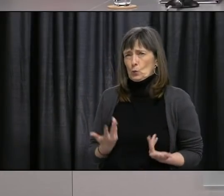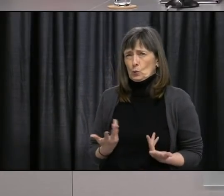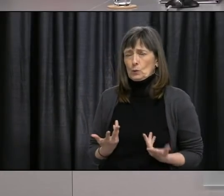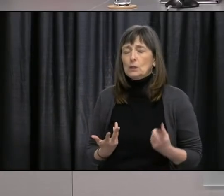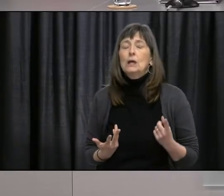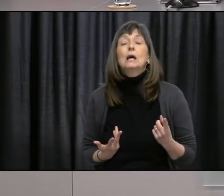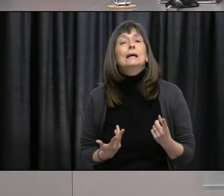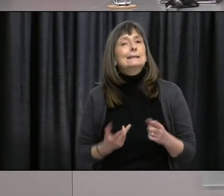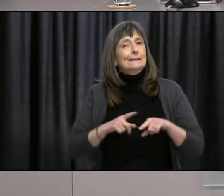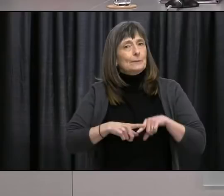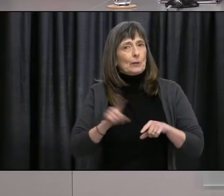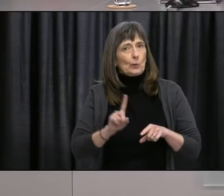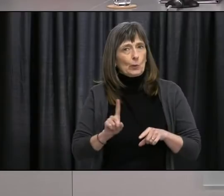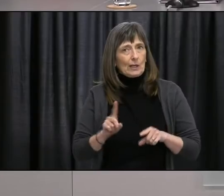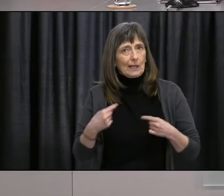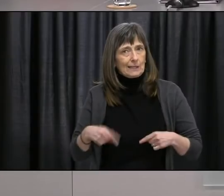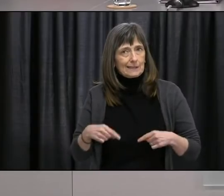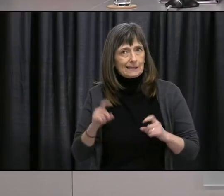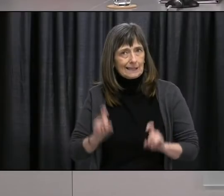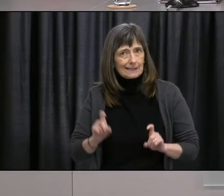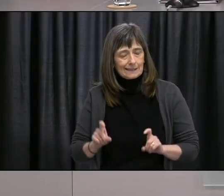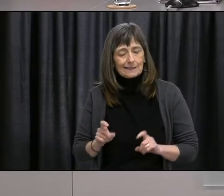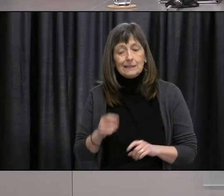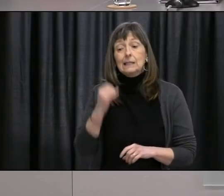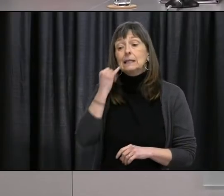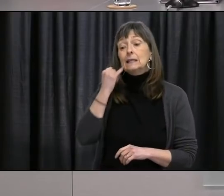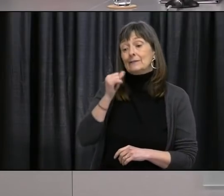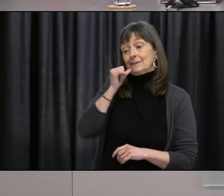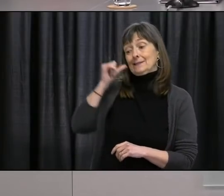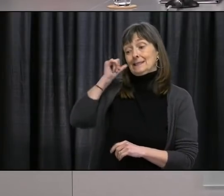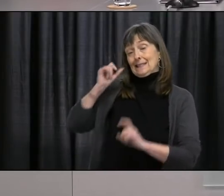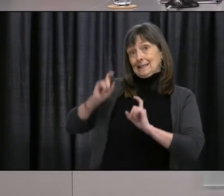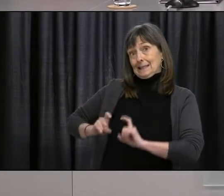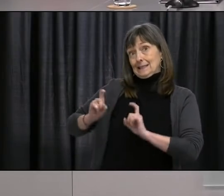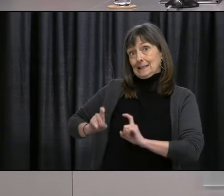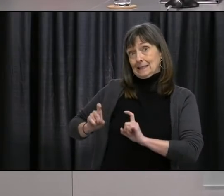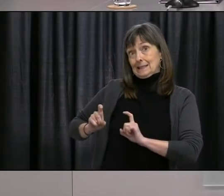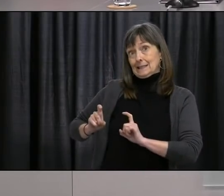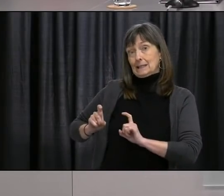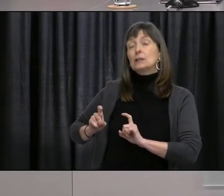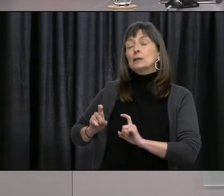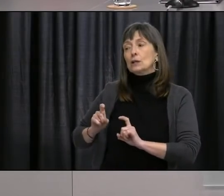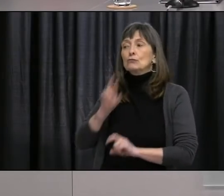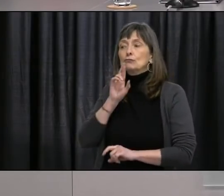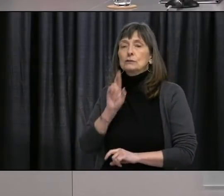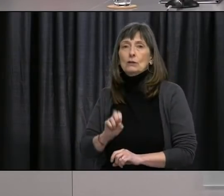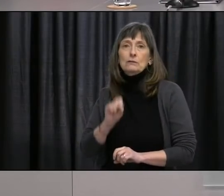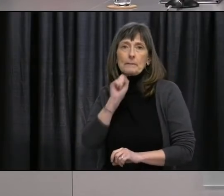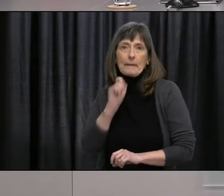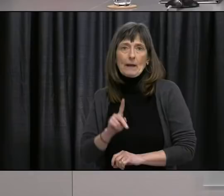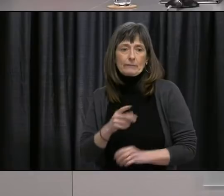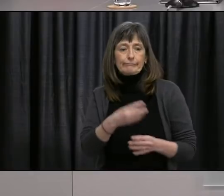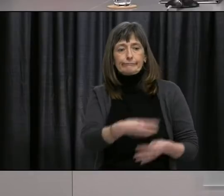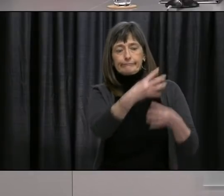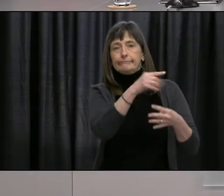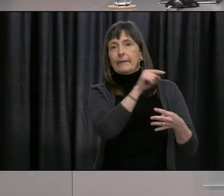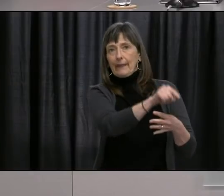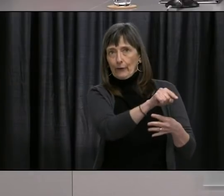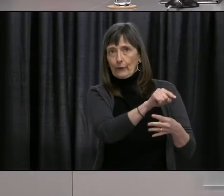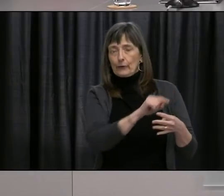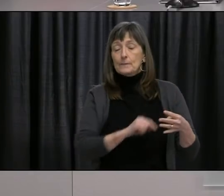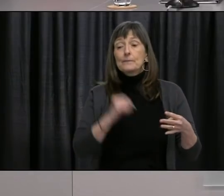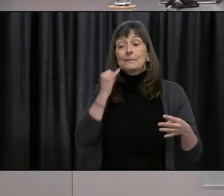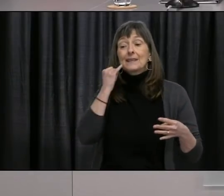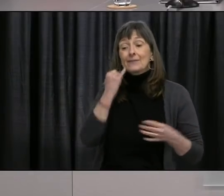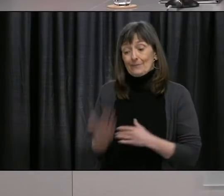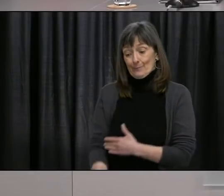were tested, but anyone who was tested yesterday, we would have their results back by now. Anyone who was